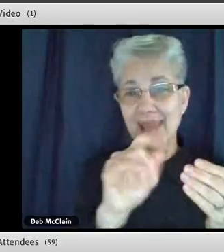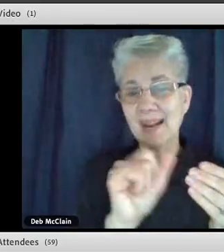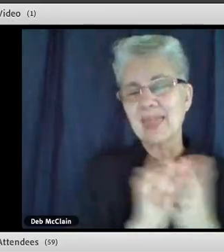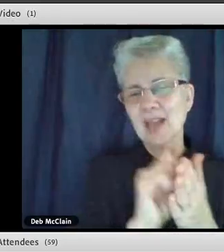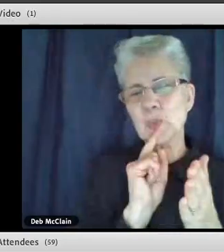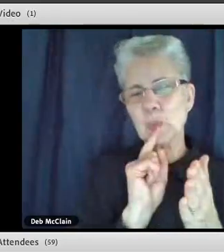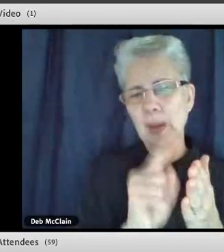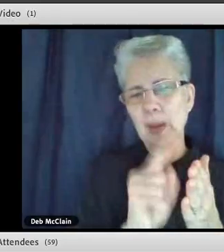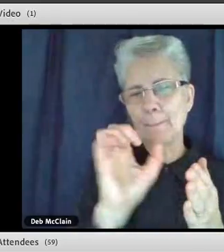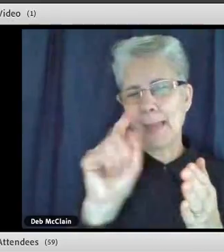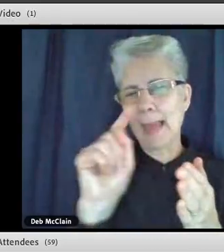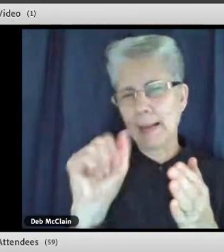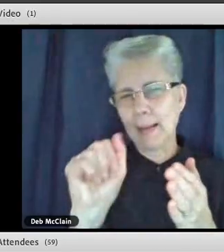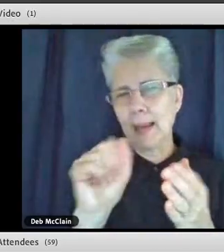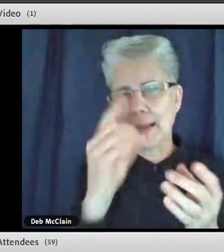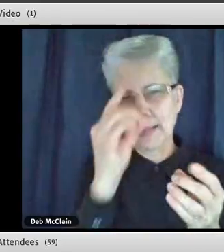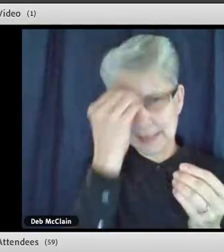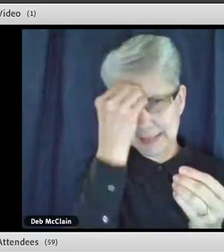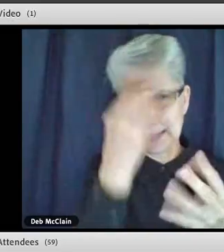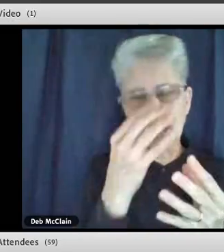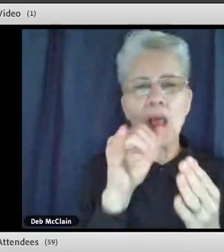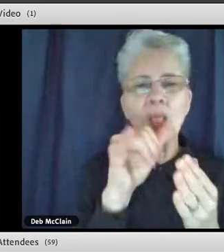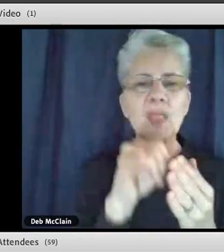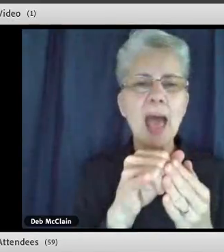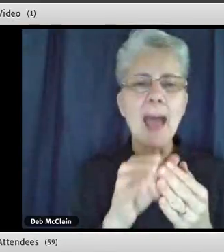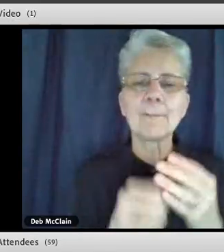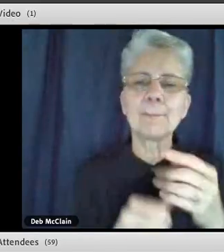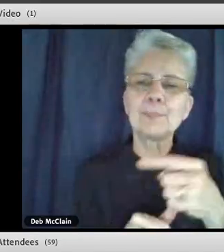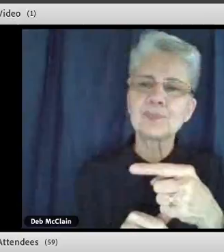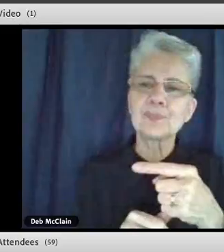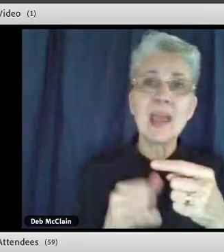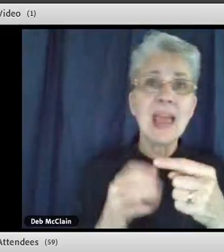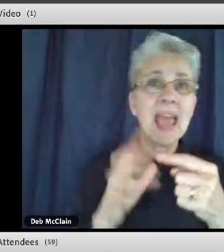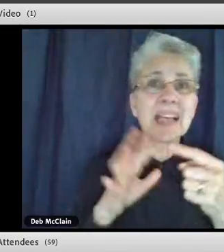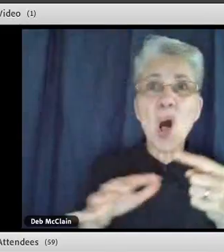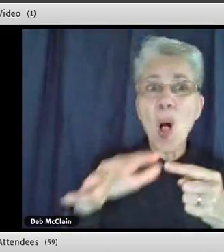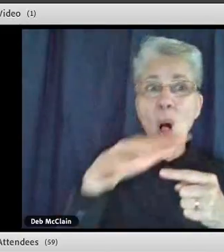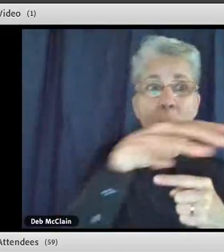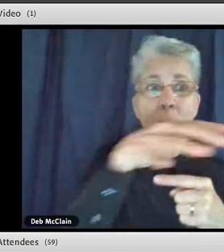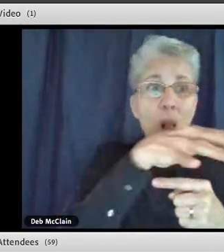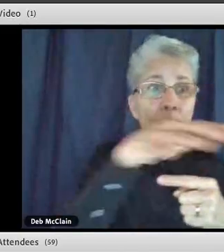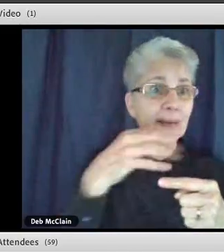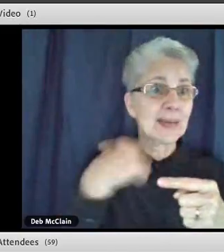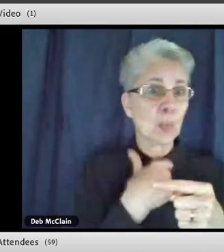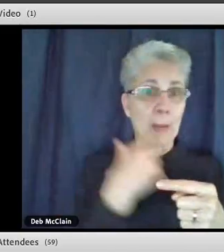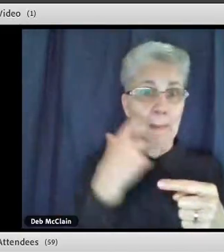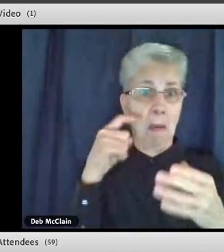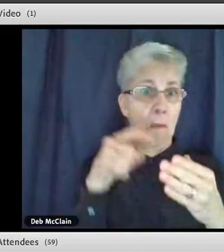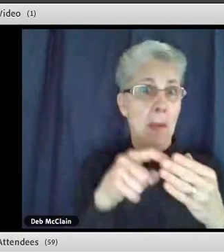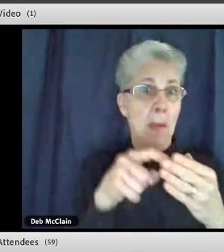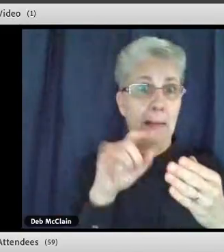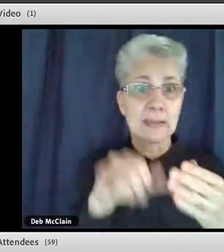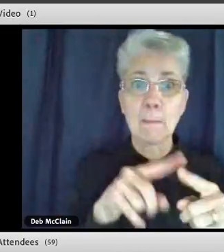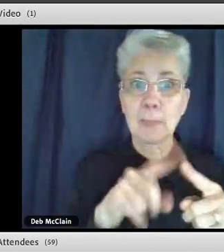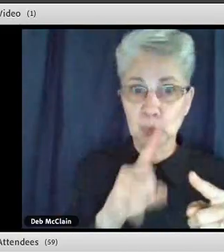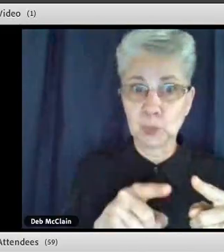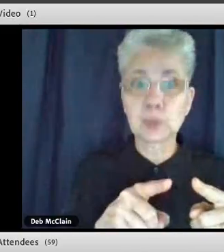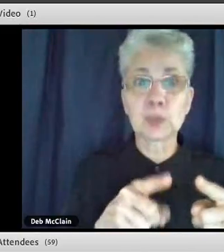metadata. And metadata, it's all around us, whether we realize it or not. So in the